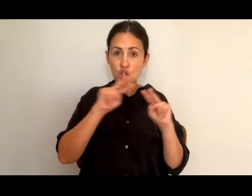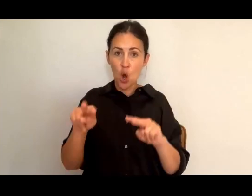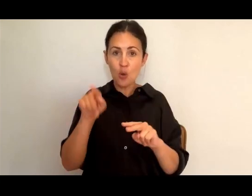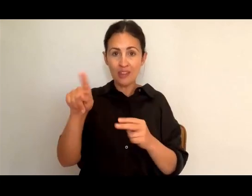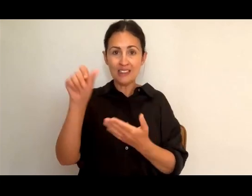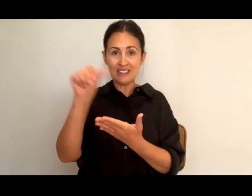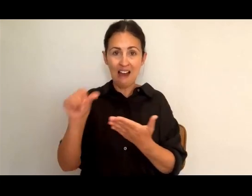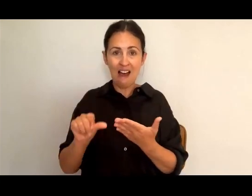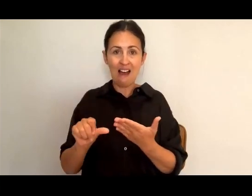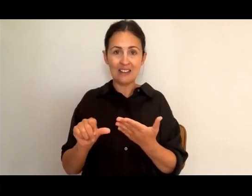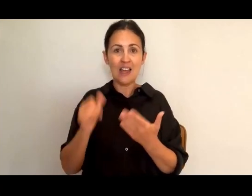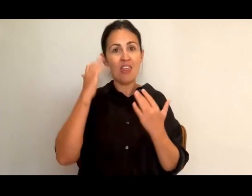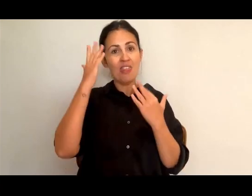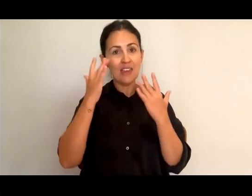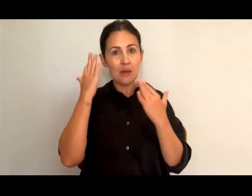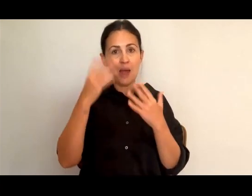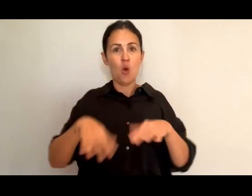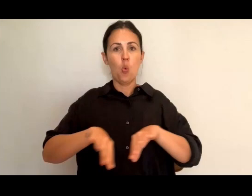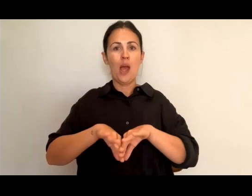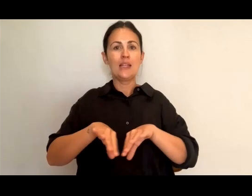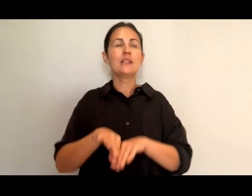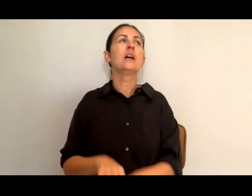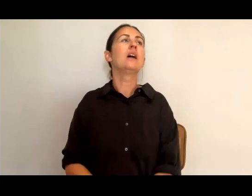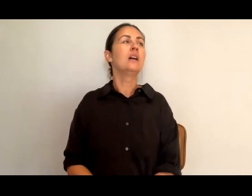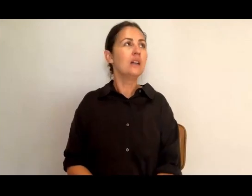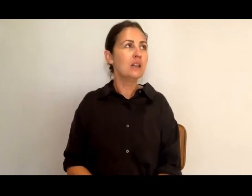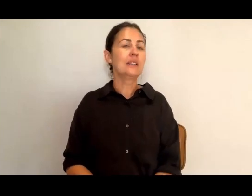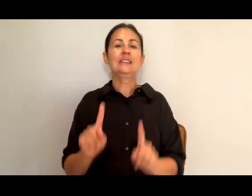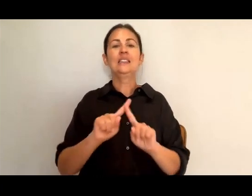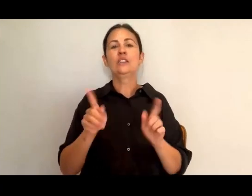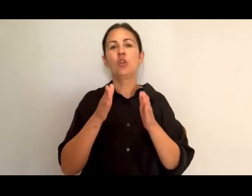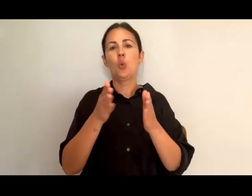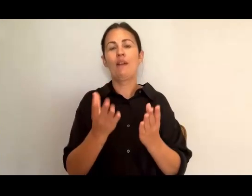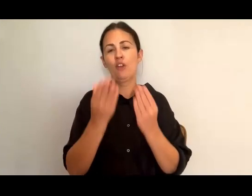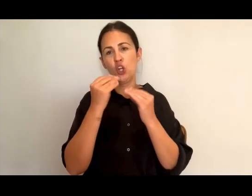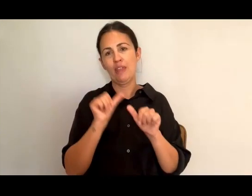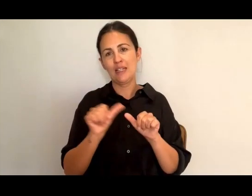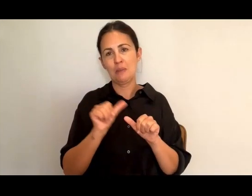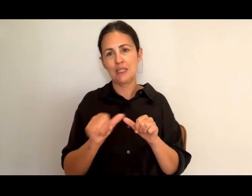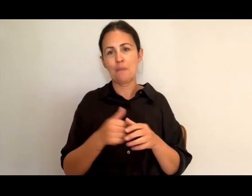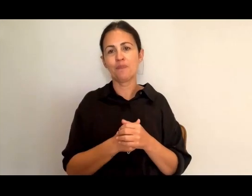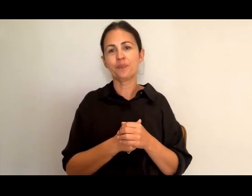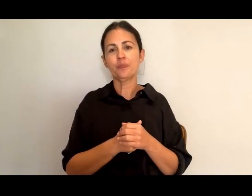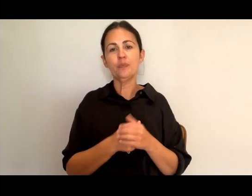yourself, it's a very different way of learning in that space. We also get to tell some terrific stories in the Waste to